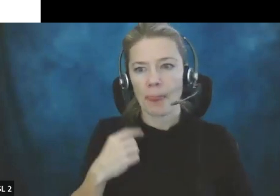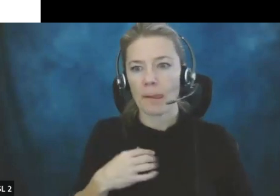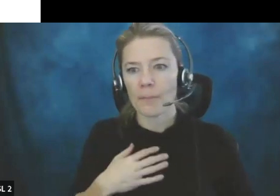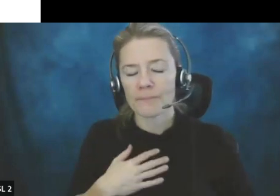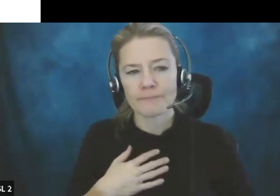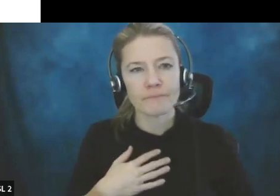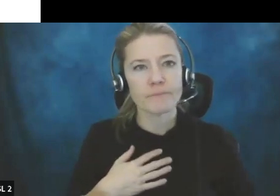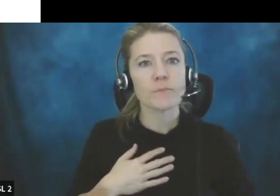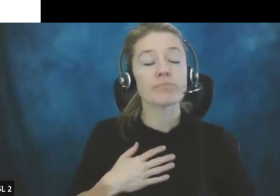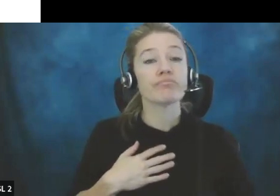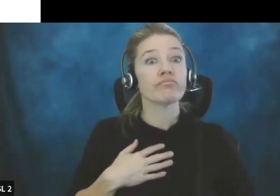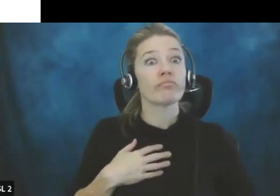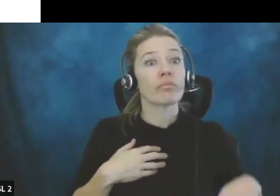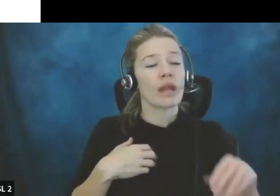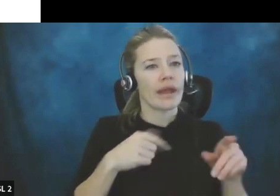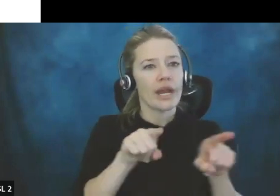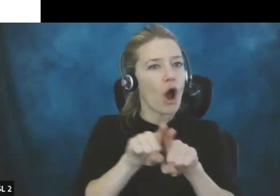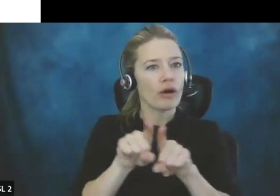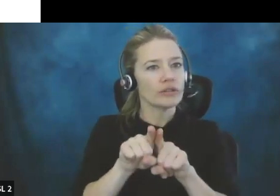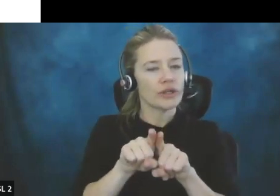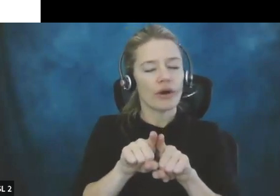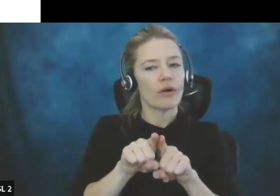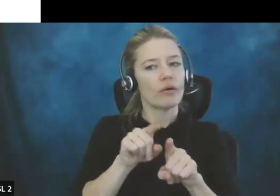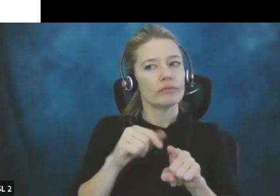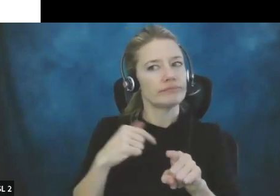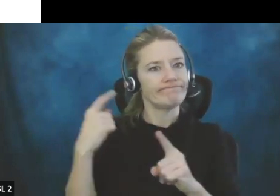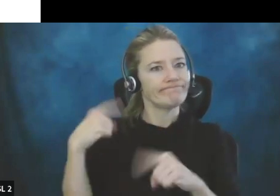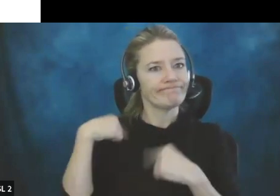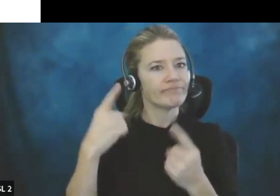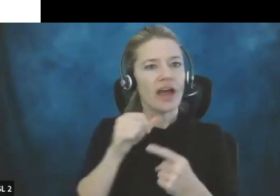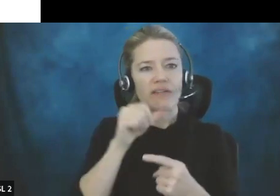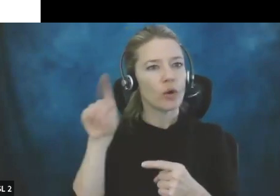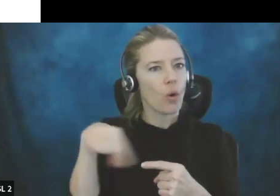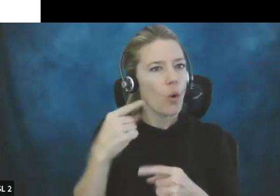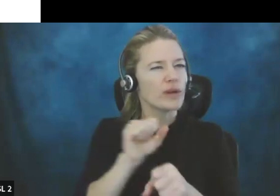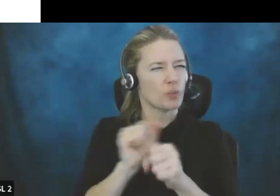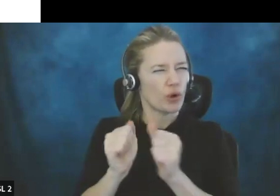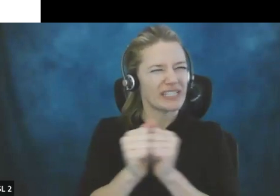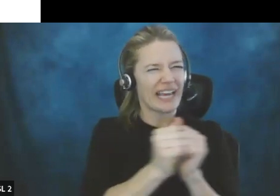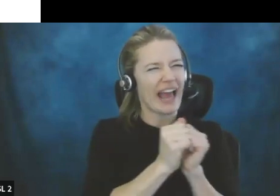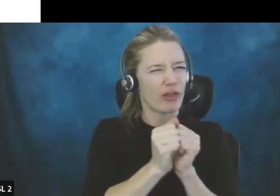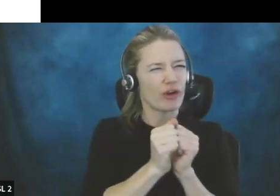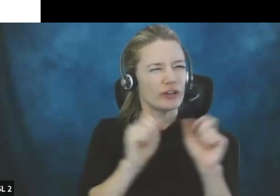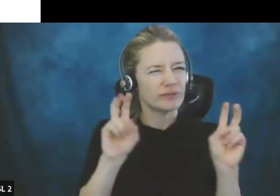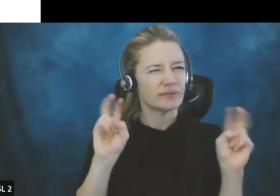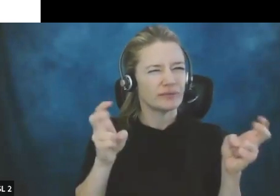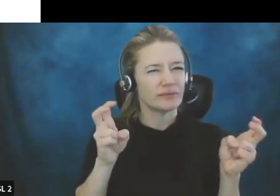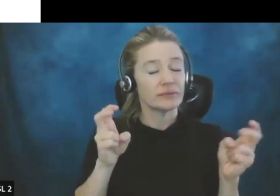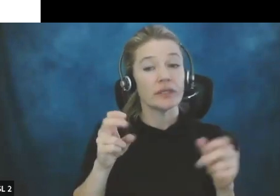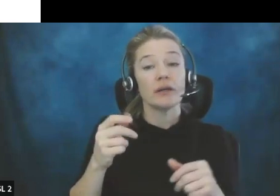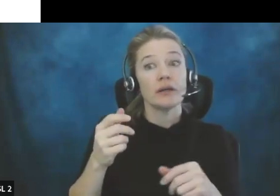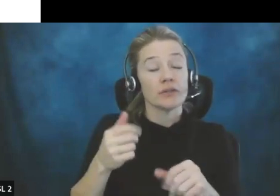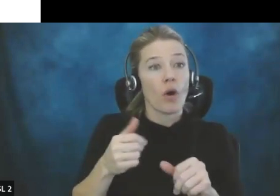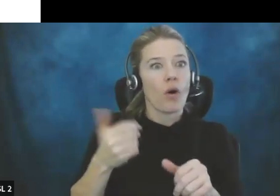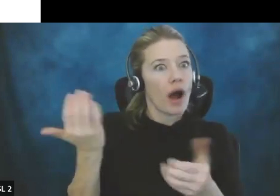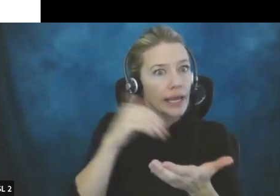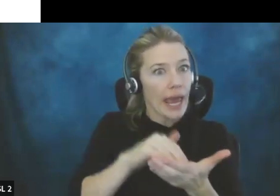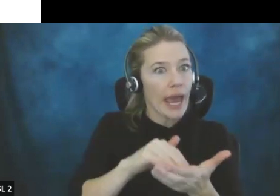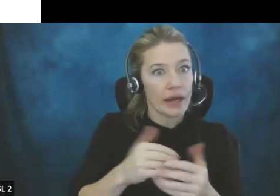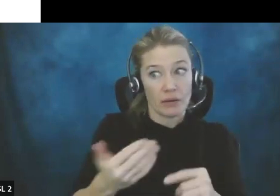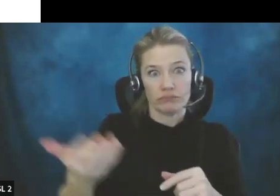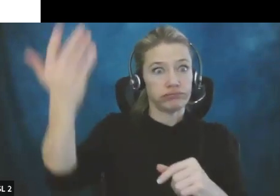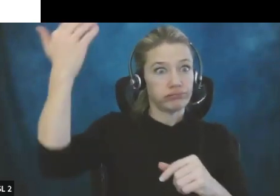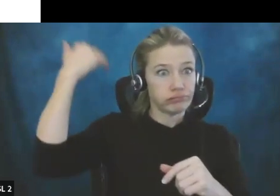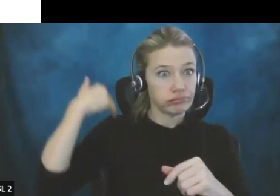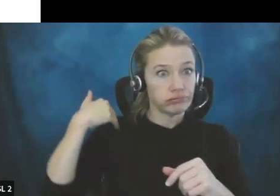similar. And historically, we haven't always worked together, right? So as I mentioned before, really